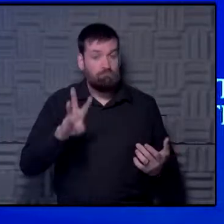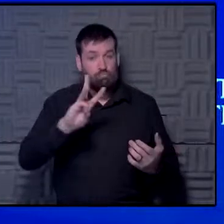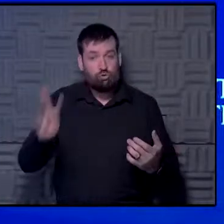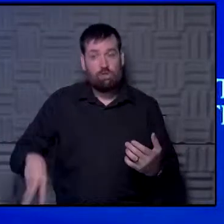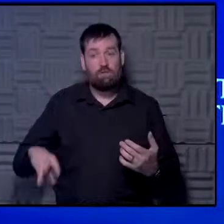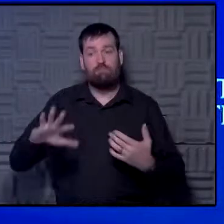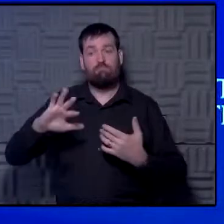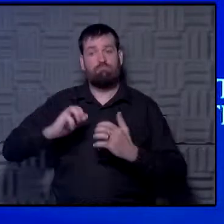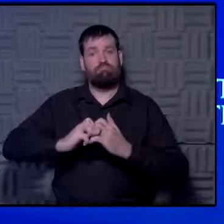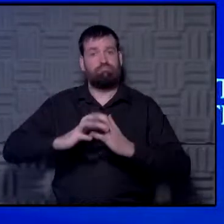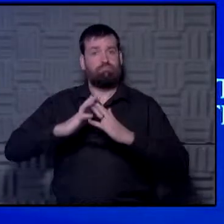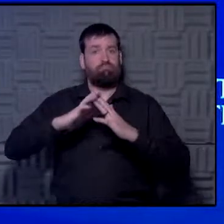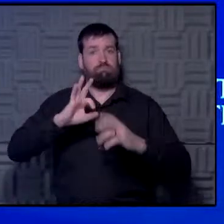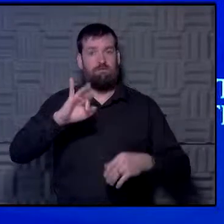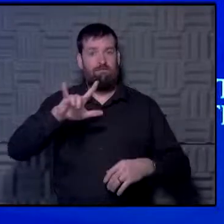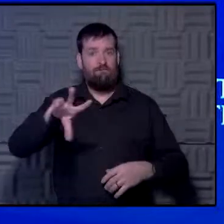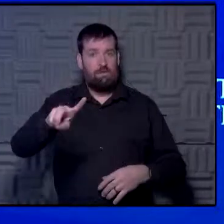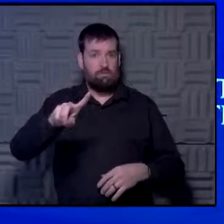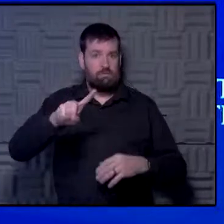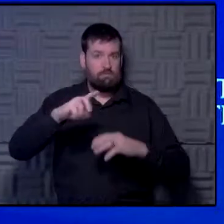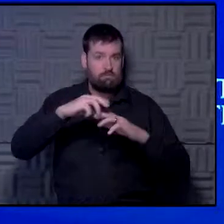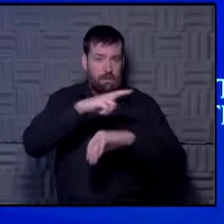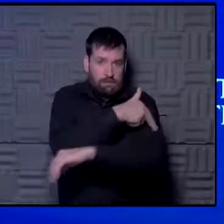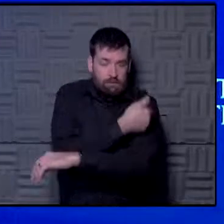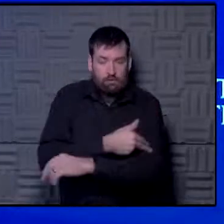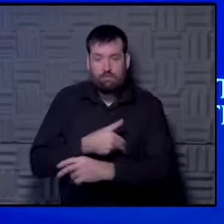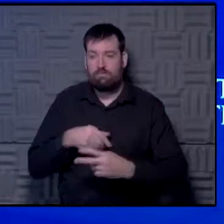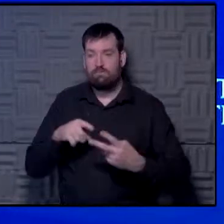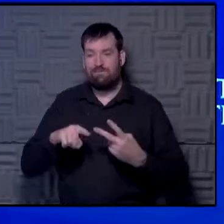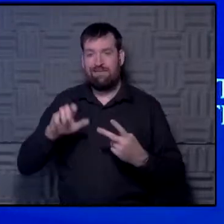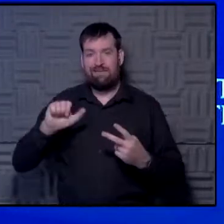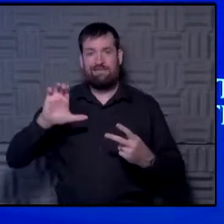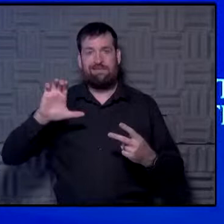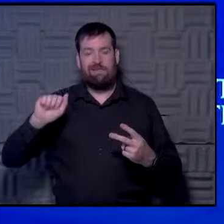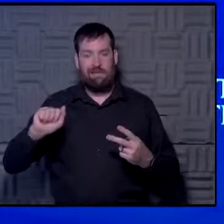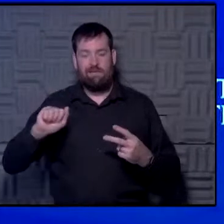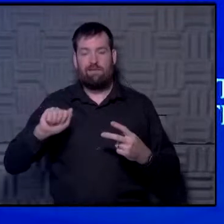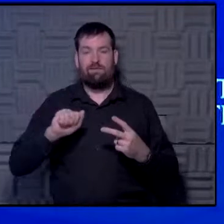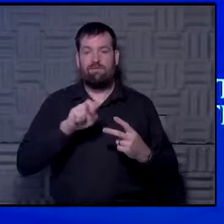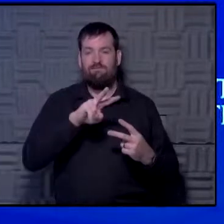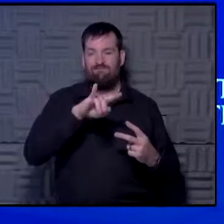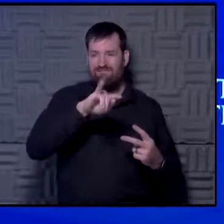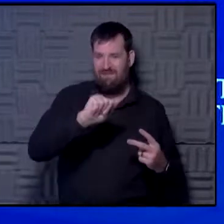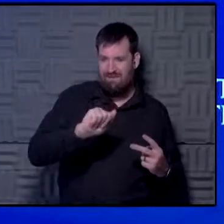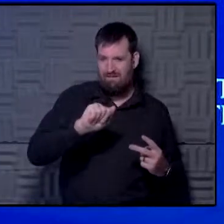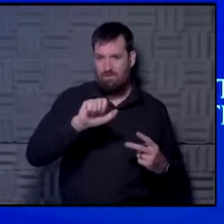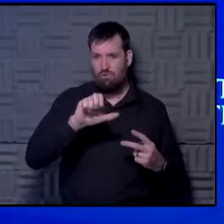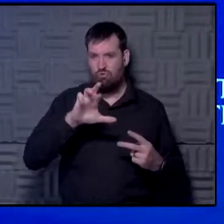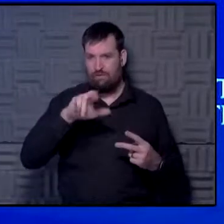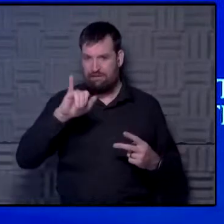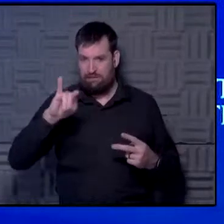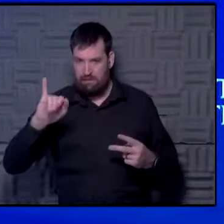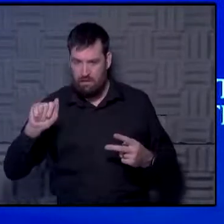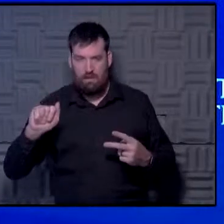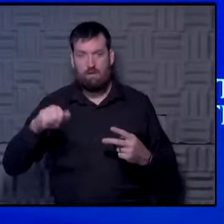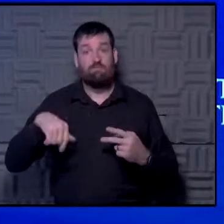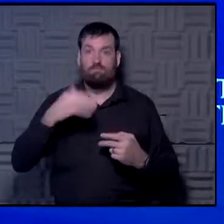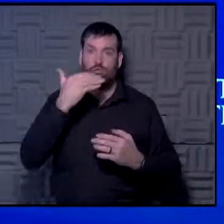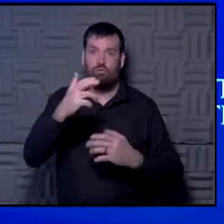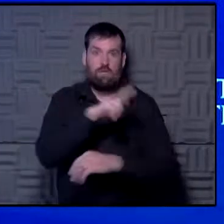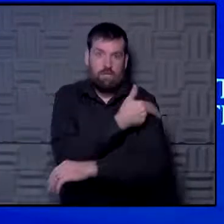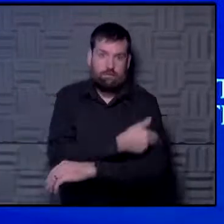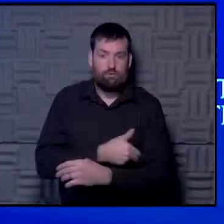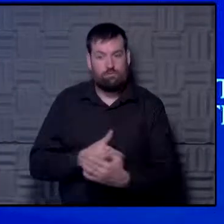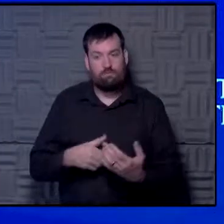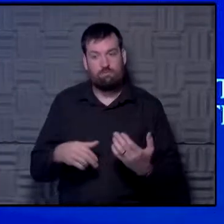up a field hospital in Wichita, Wesley and HCA, the HCA hospital and Via Christi, which is an Ascension hospital, have both. Those are both good hospitals,